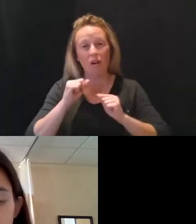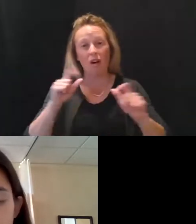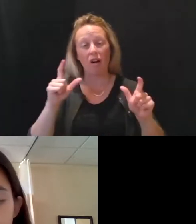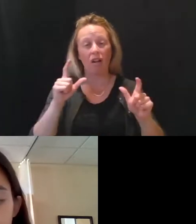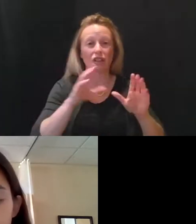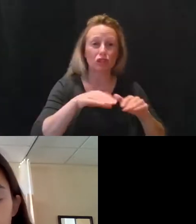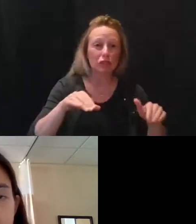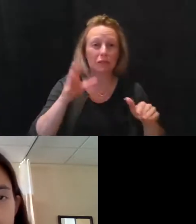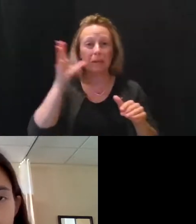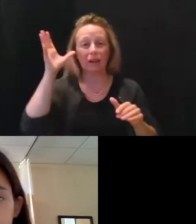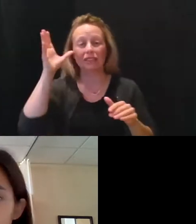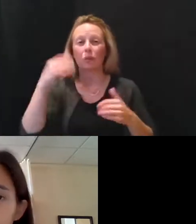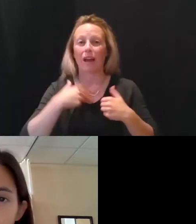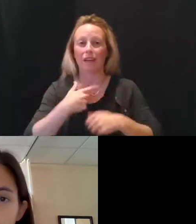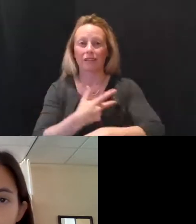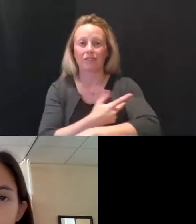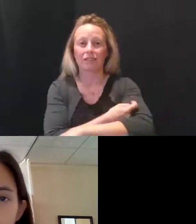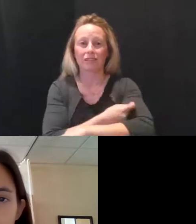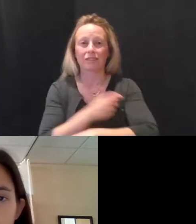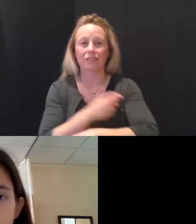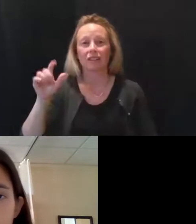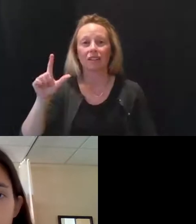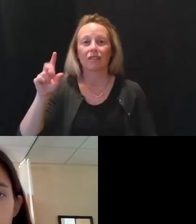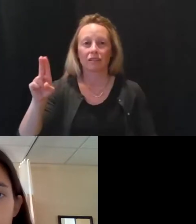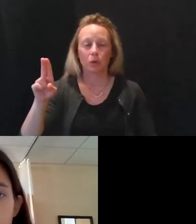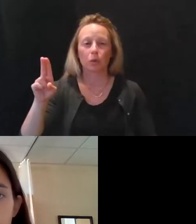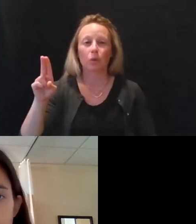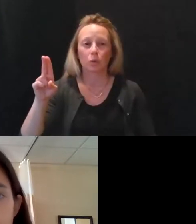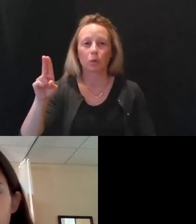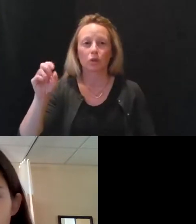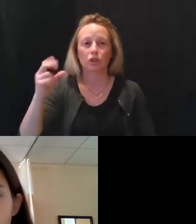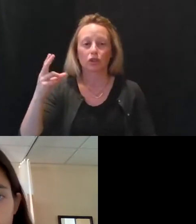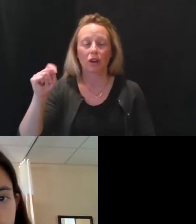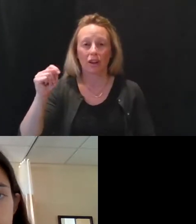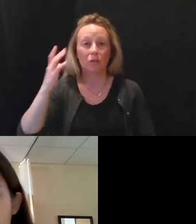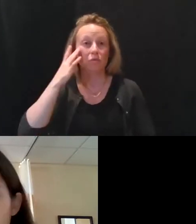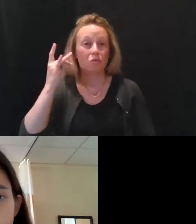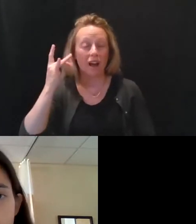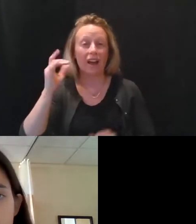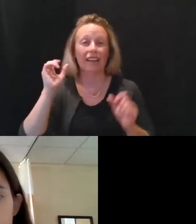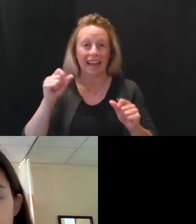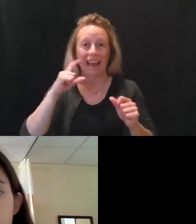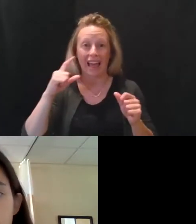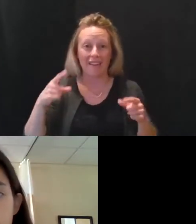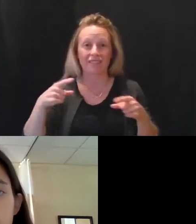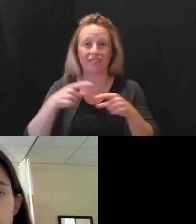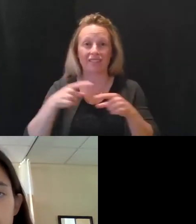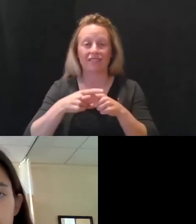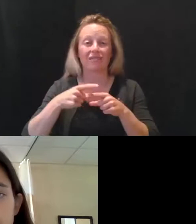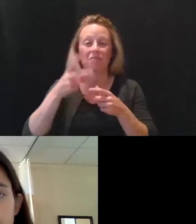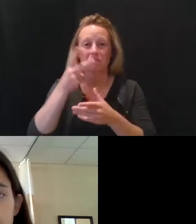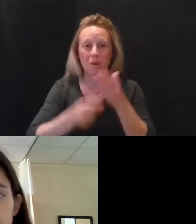parents alike, to get their flu shot, because there can be co-infection between influenza and COVID, and we don't want to have to be dealing with both.